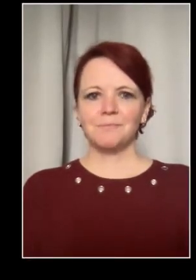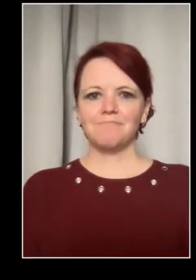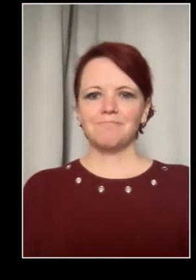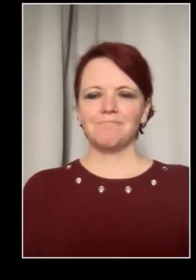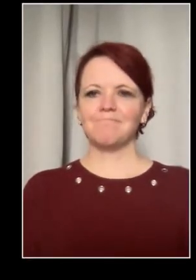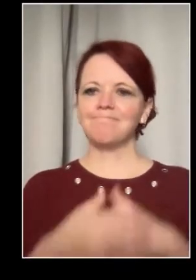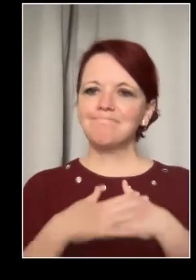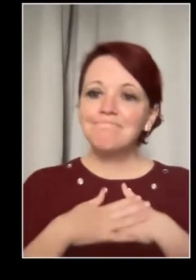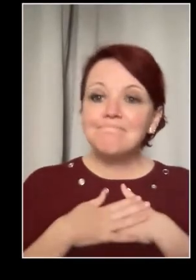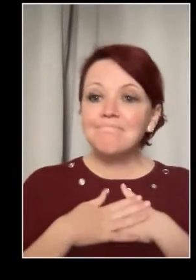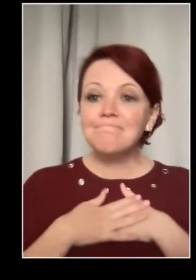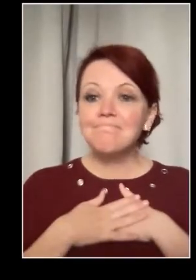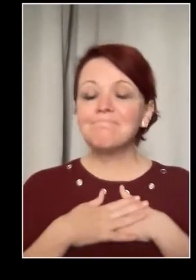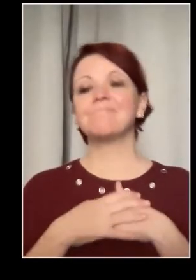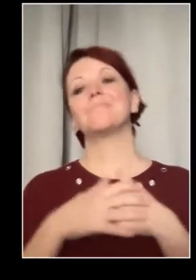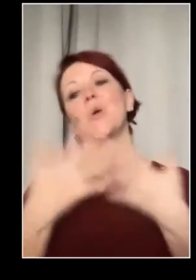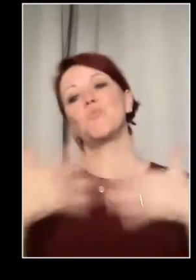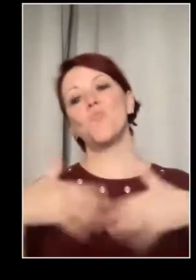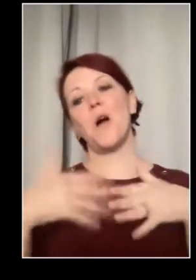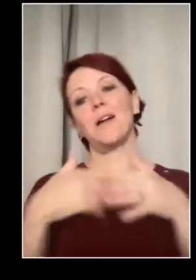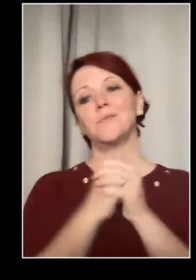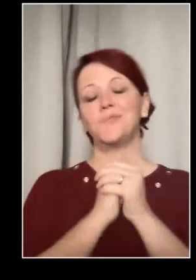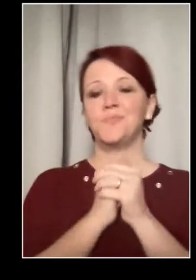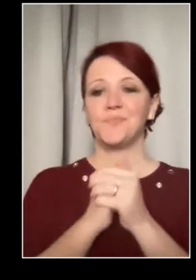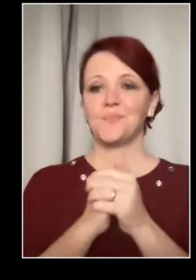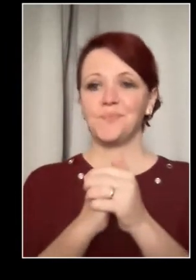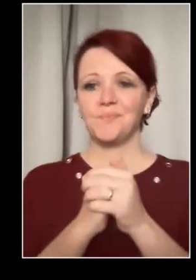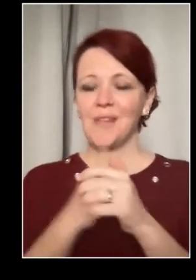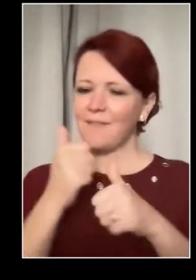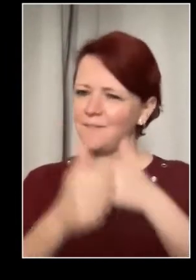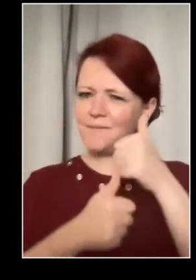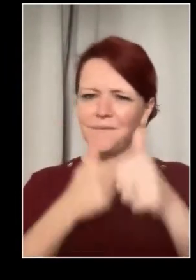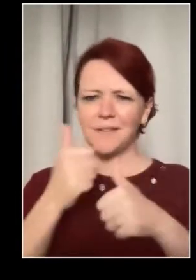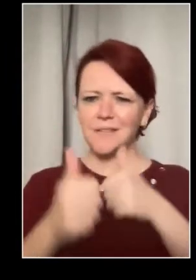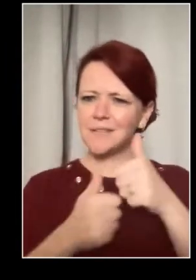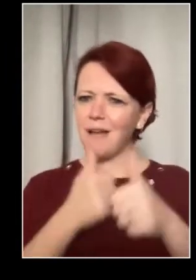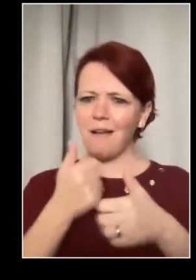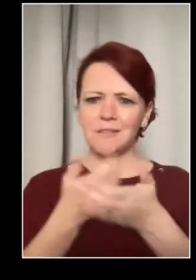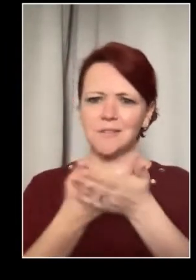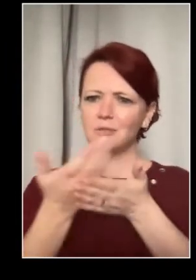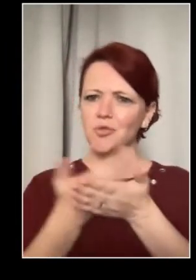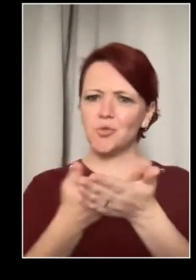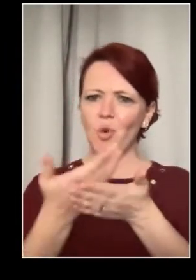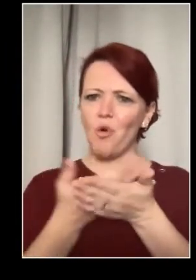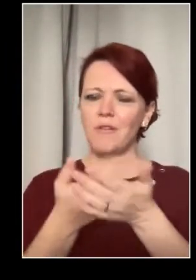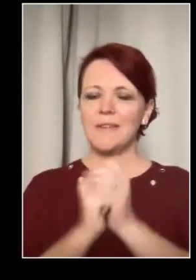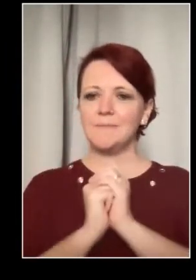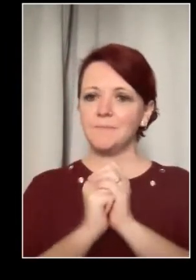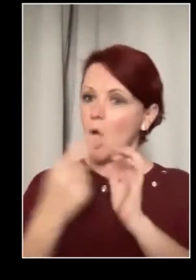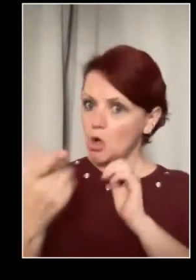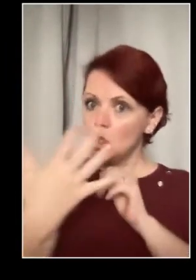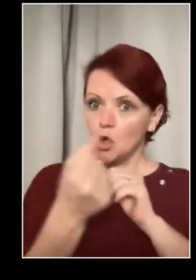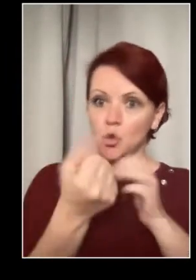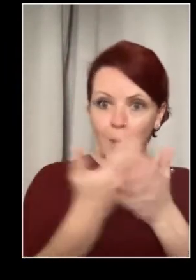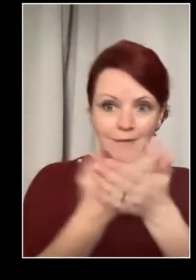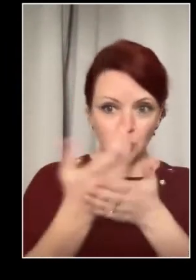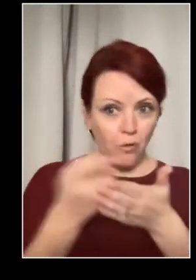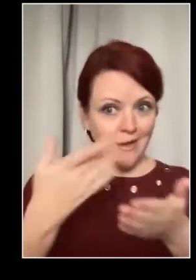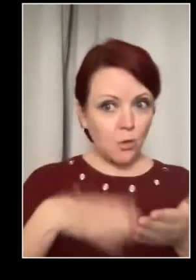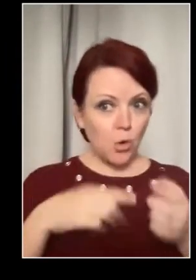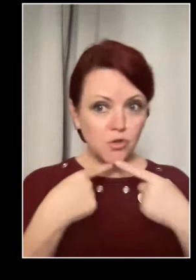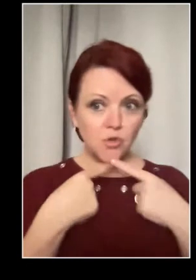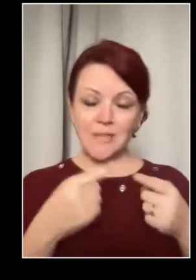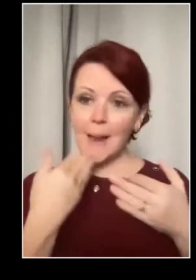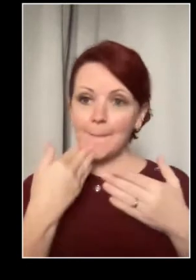So do I, no doubt. So do you. An incredible, inspirational story there. And if you have a story you want to tell, check out the Apps in Action tab on